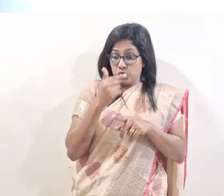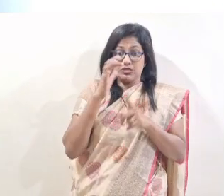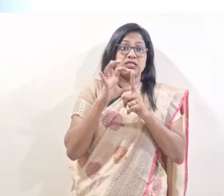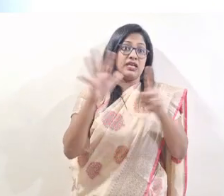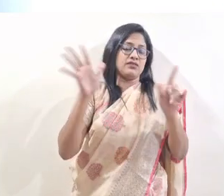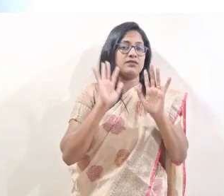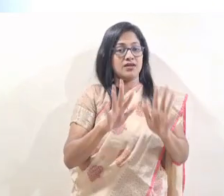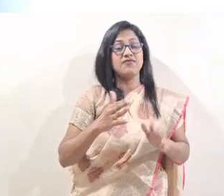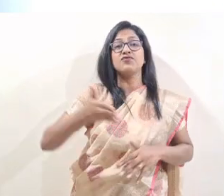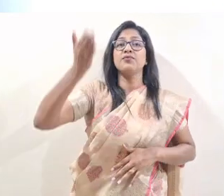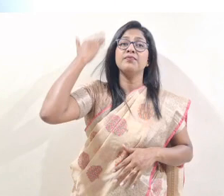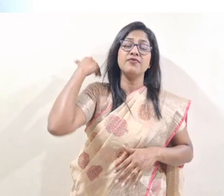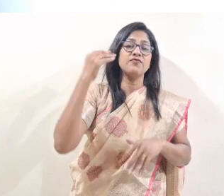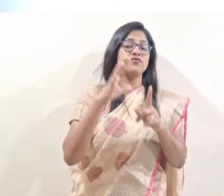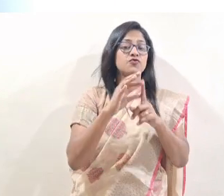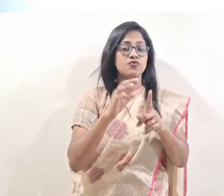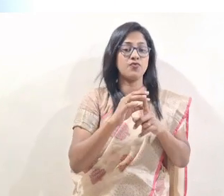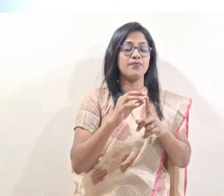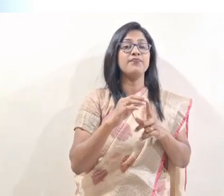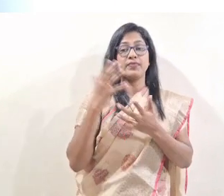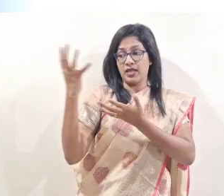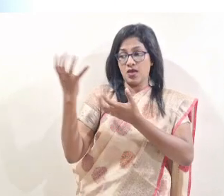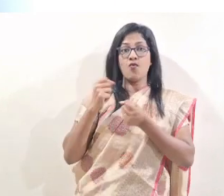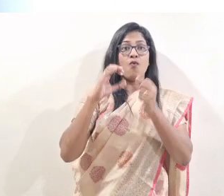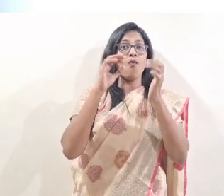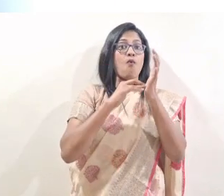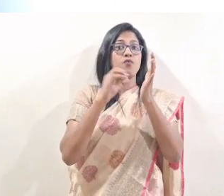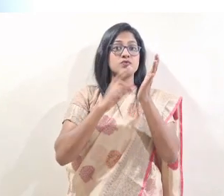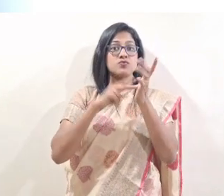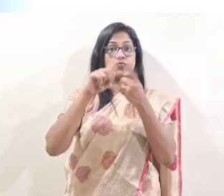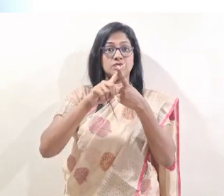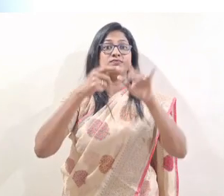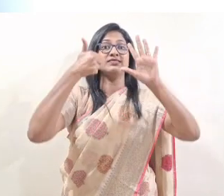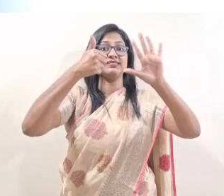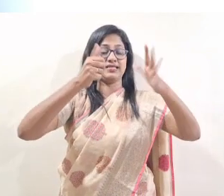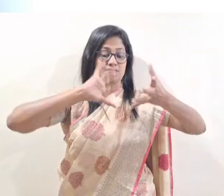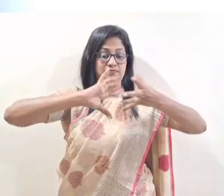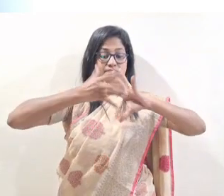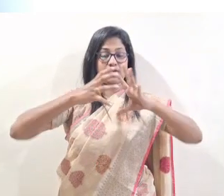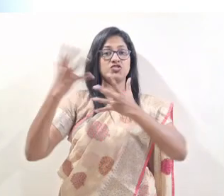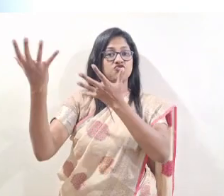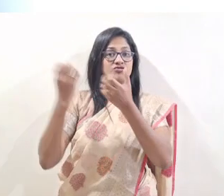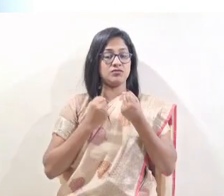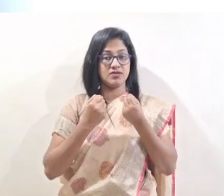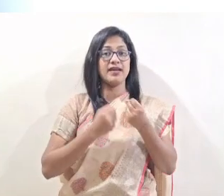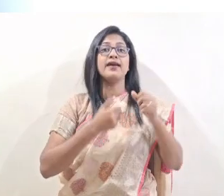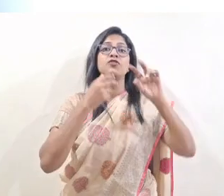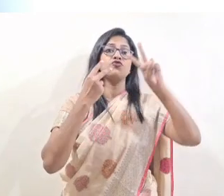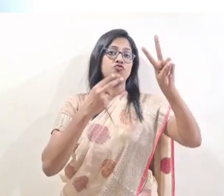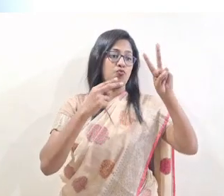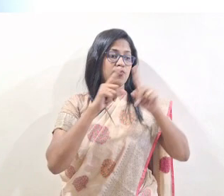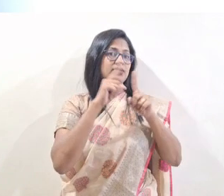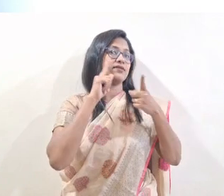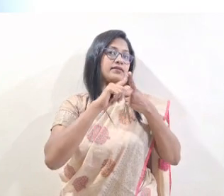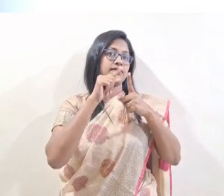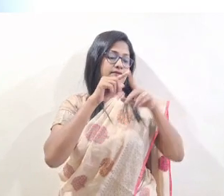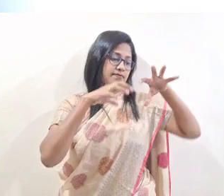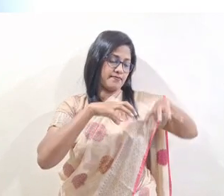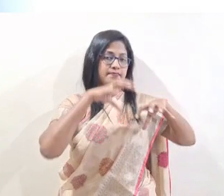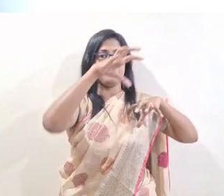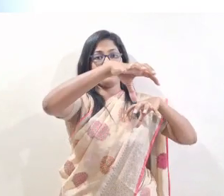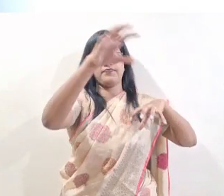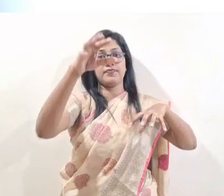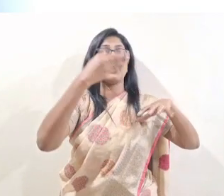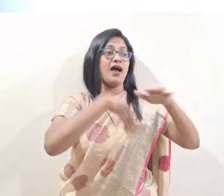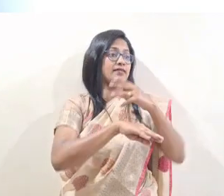it. What we used to do, we have procured 6 machines, 2 depots. Each depot has got 3 machines. Once